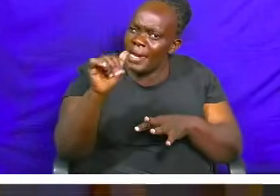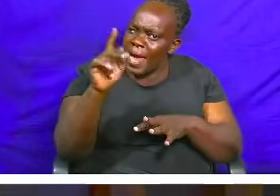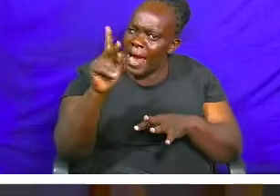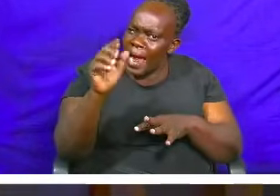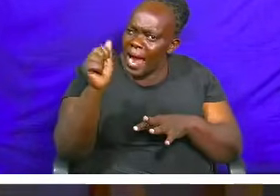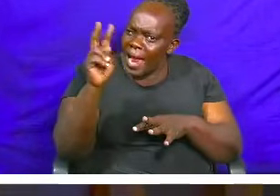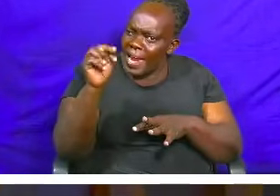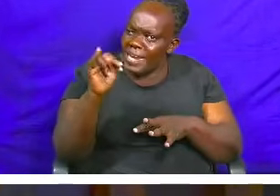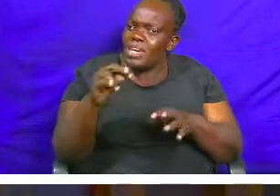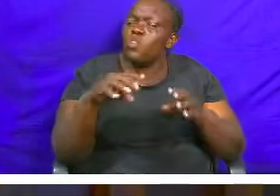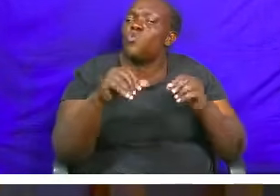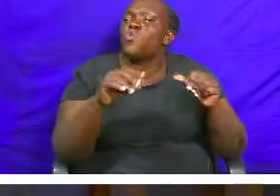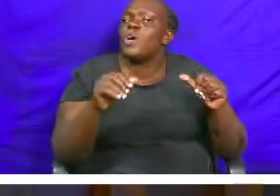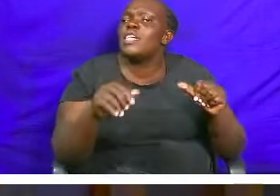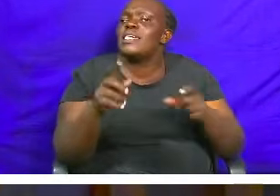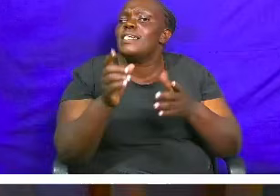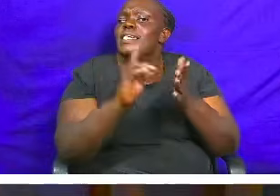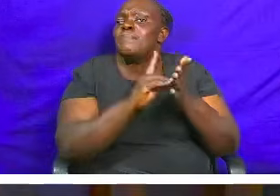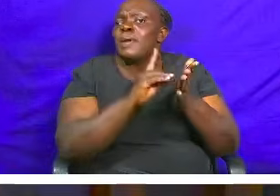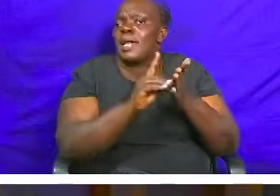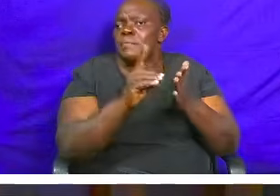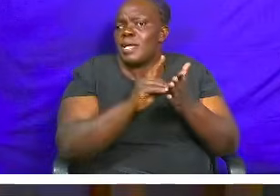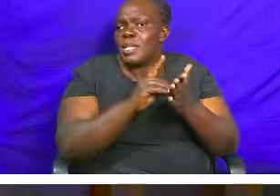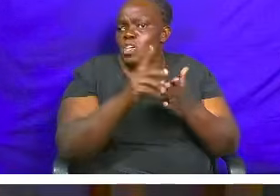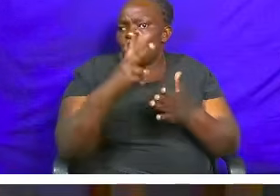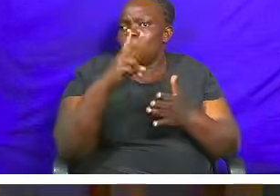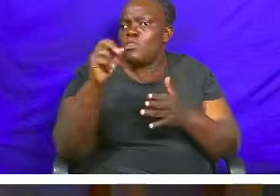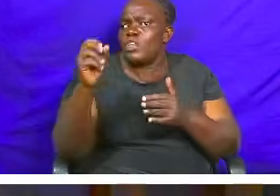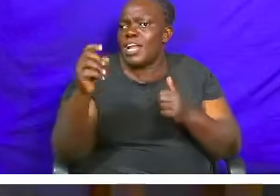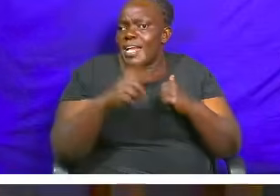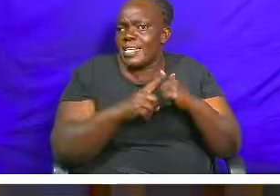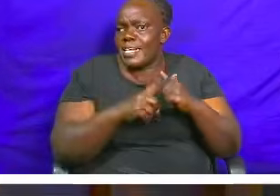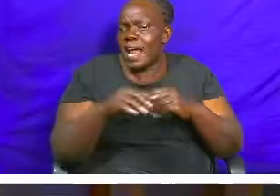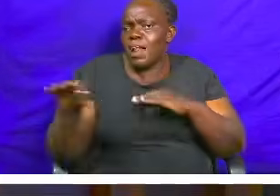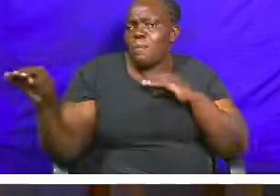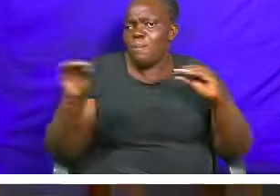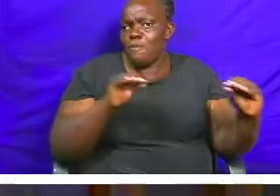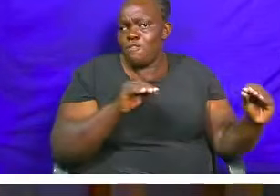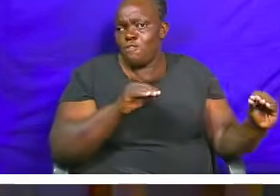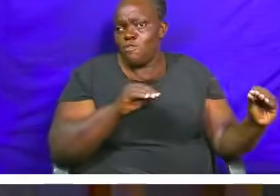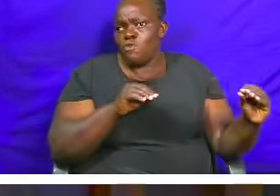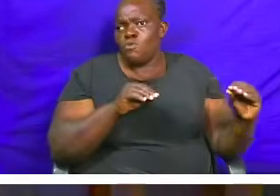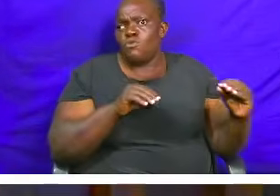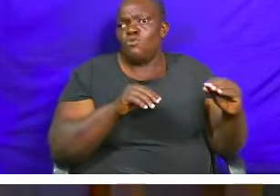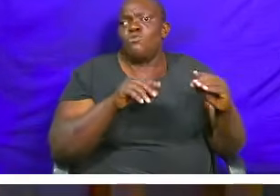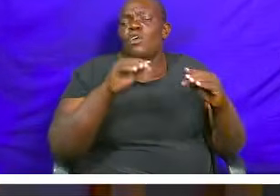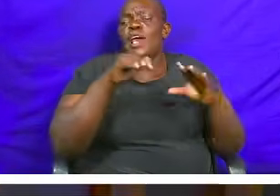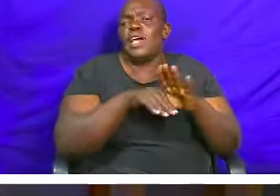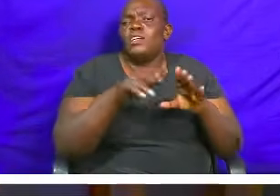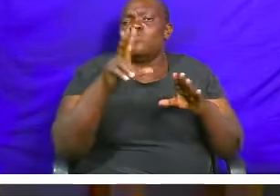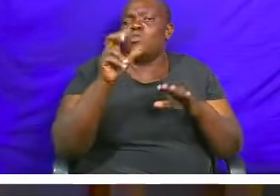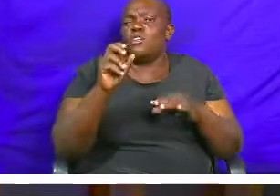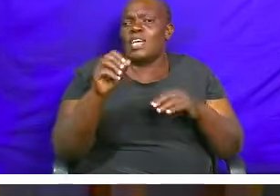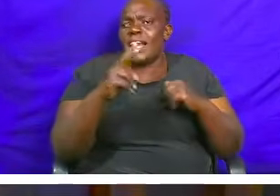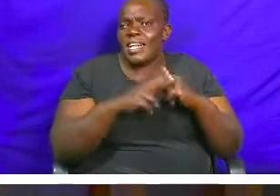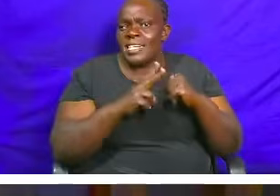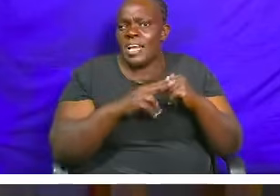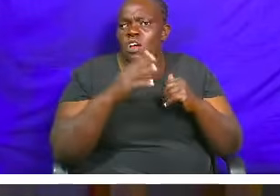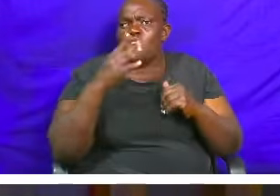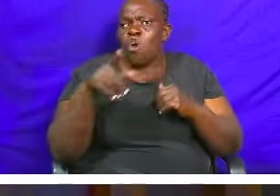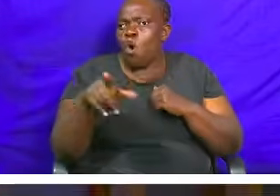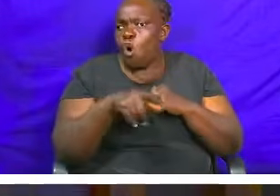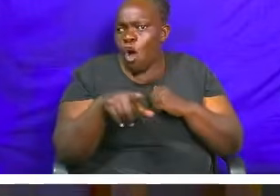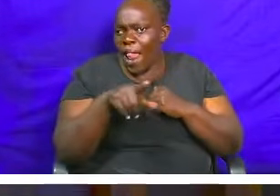quality department. Yes. That was in 2006. Then I moved in 2007. I moved now to the oil industry. I joined